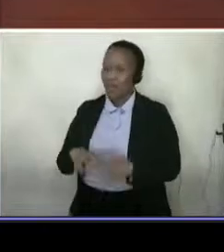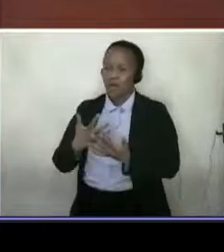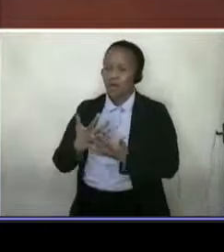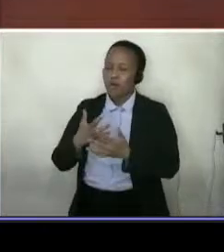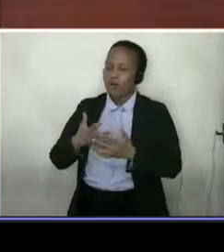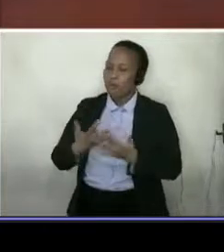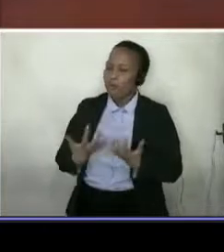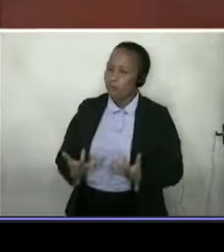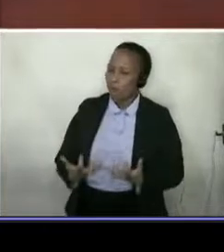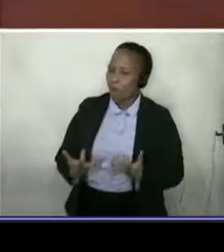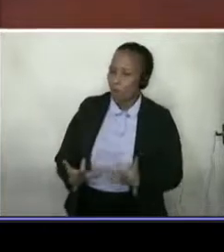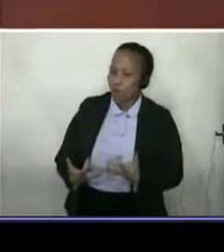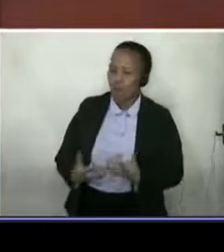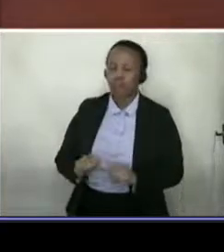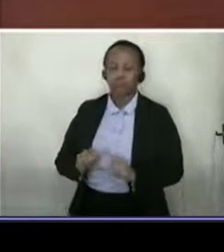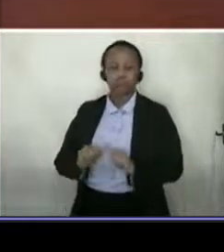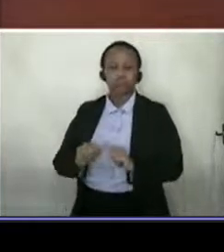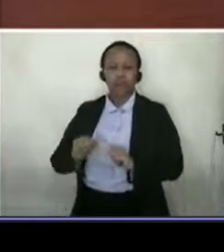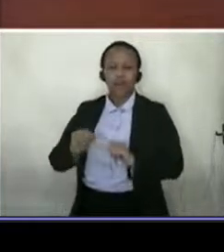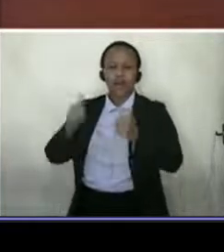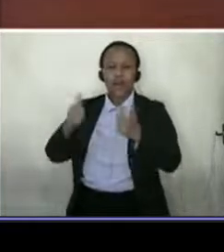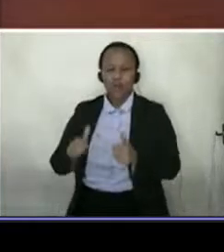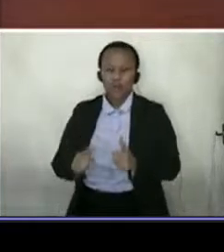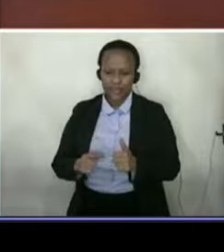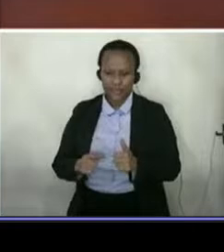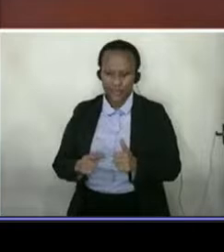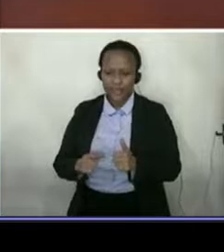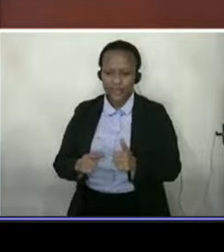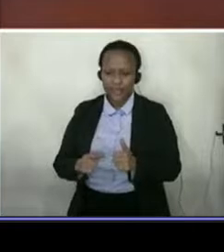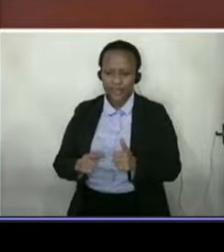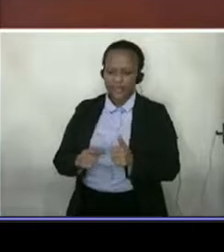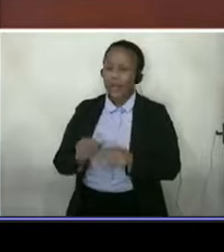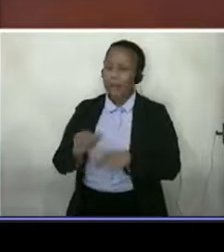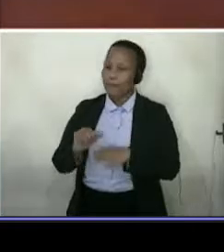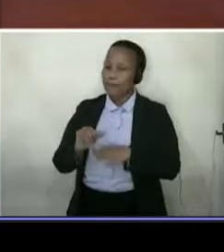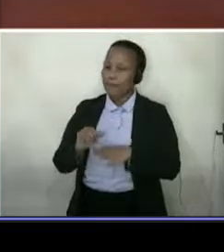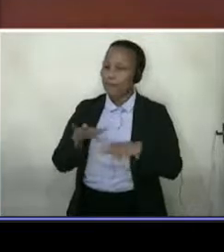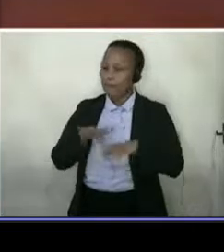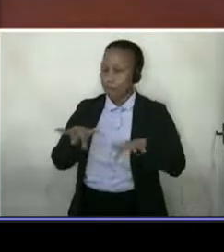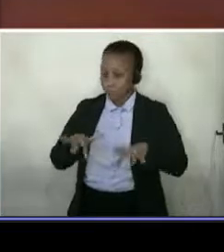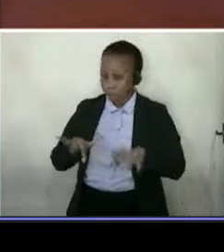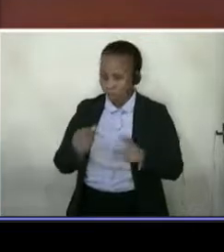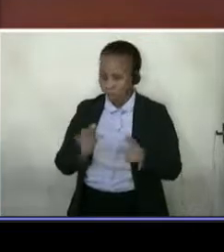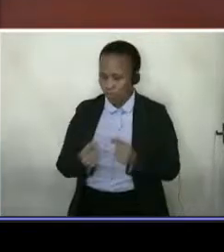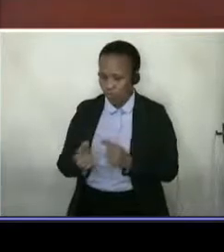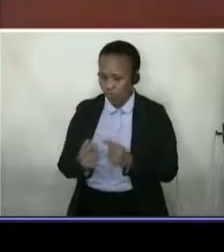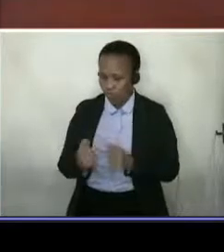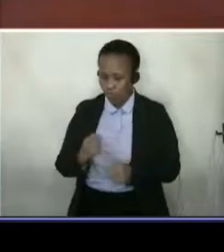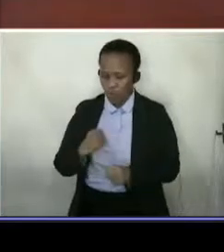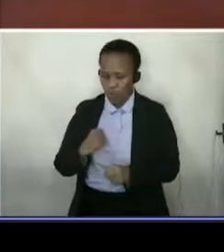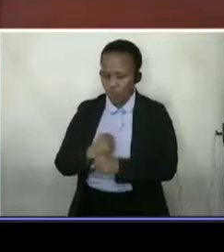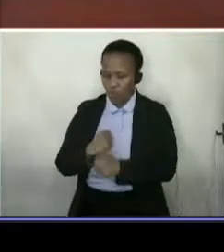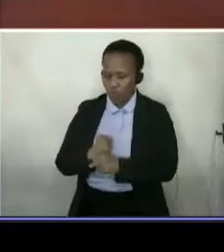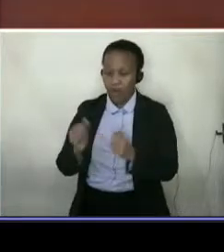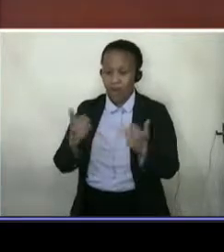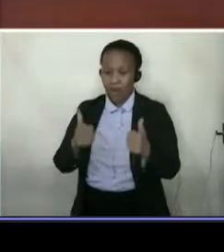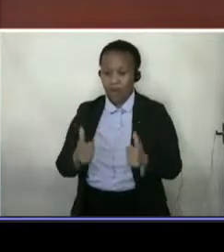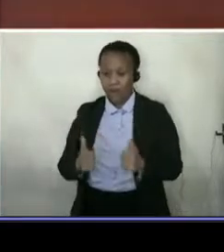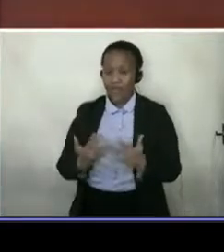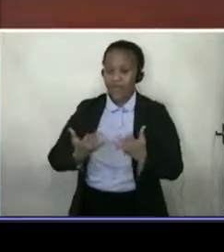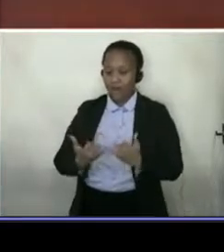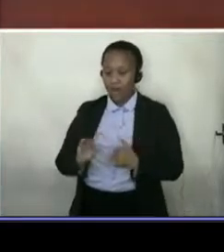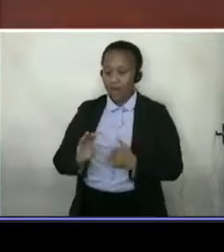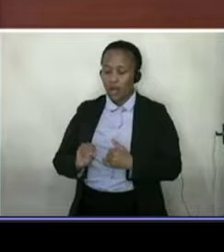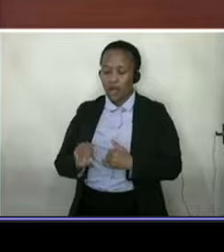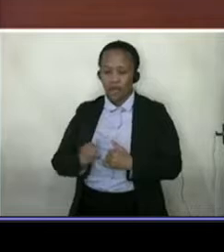accounting practices by our bureaucracy. PFMA Act as an act aims to regulate financial